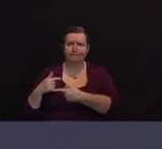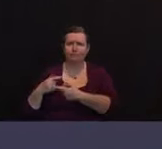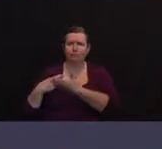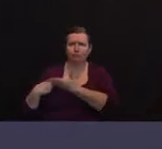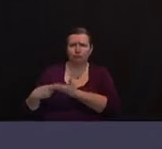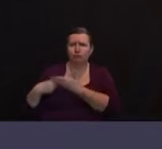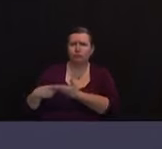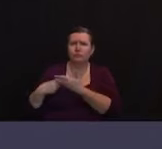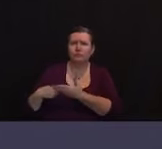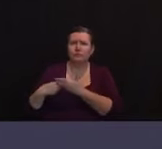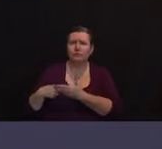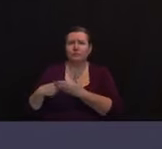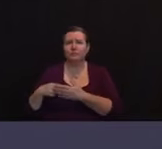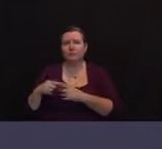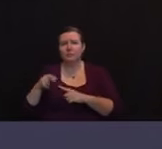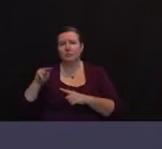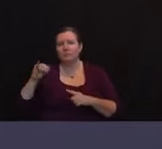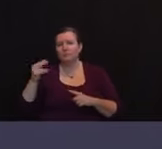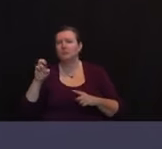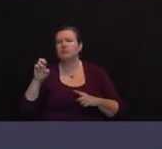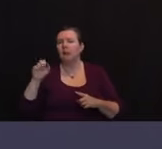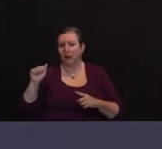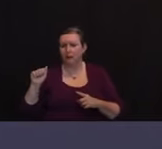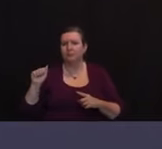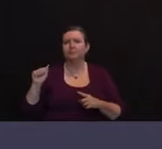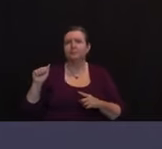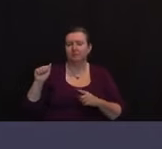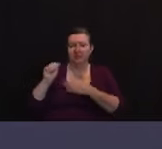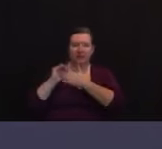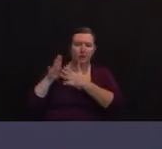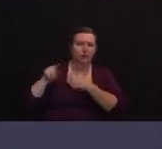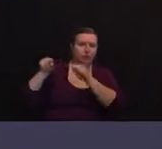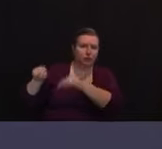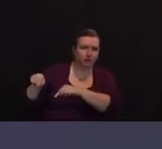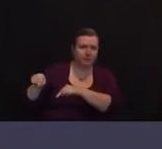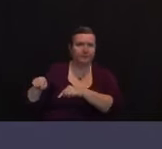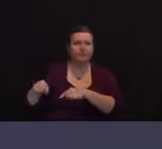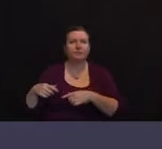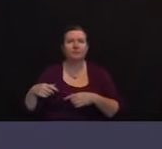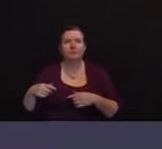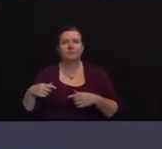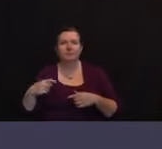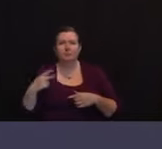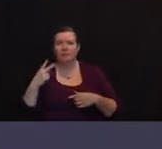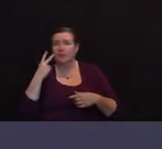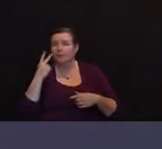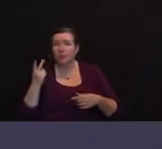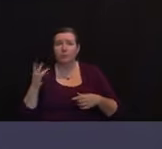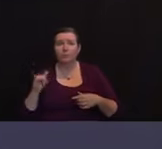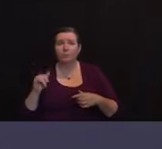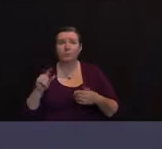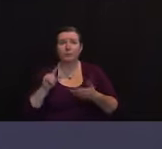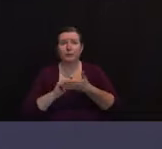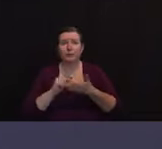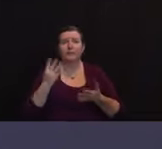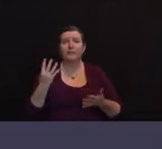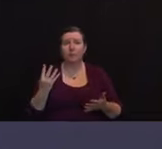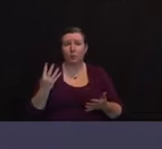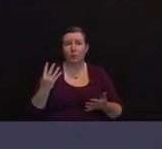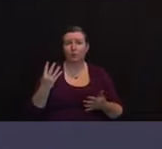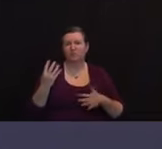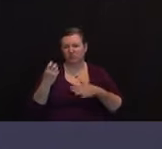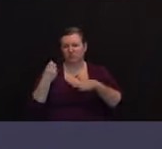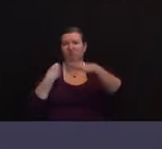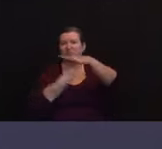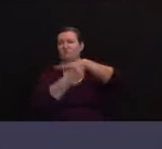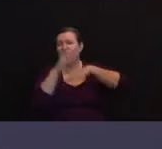forth about that. I saw the same press report you did. I think you said 4 were hospitalized when we had that conversation.